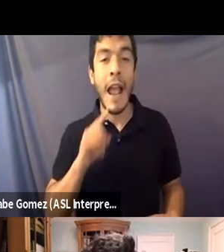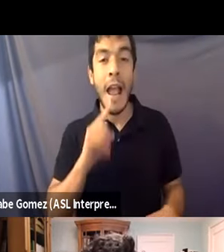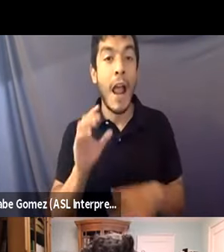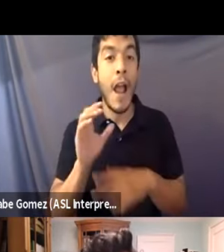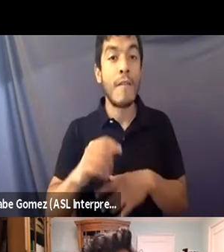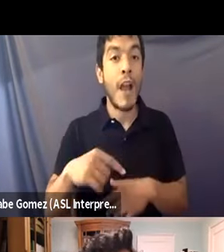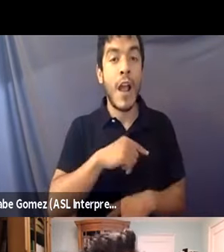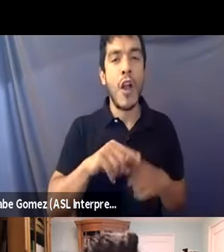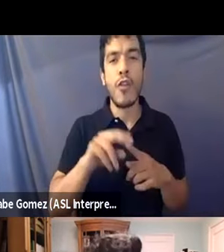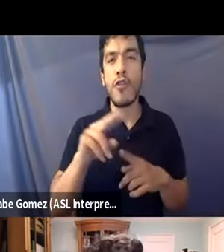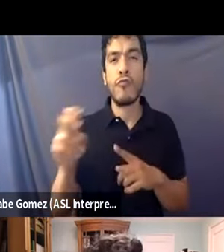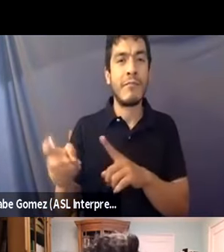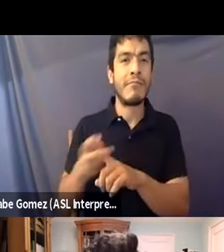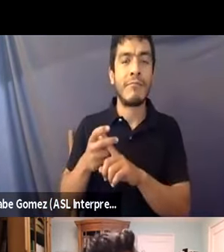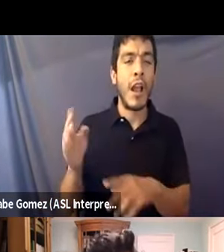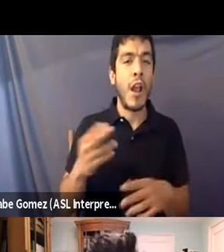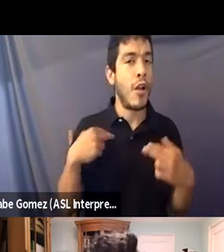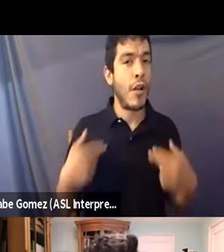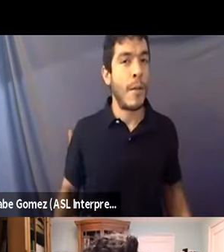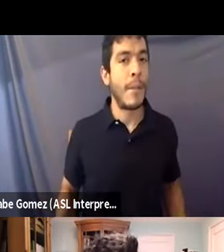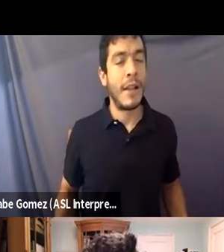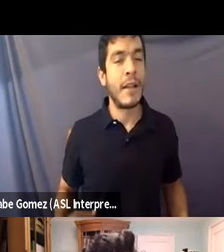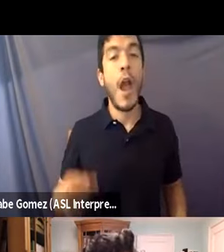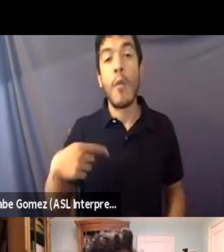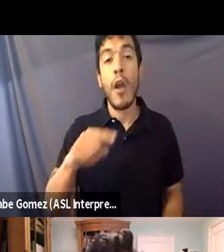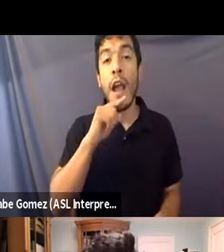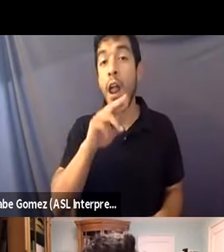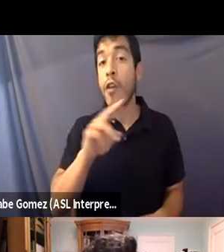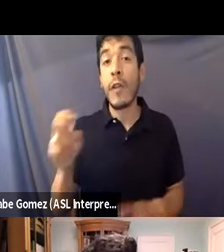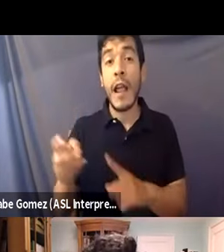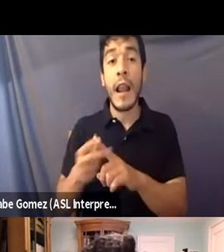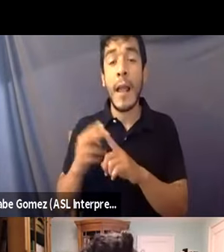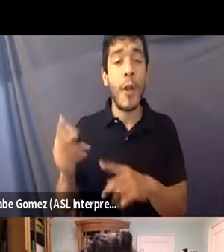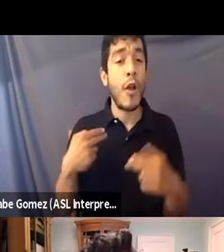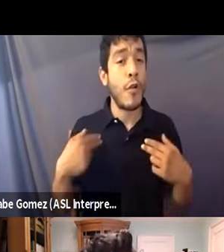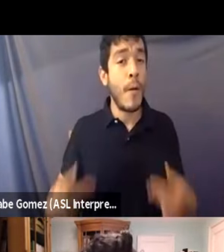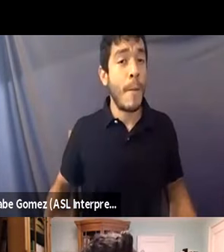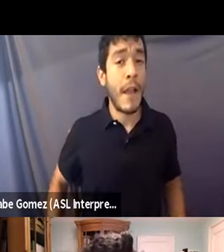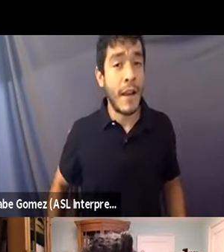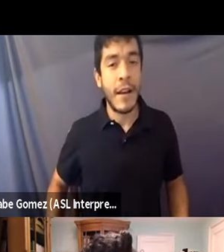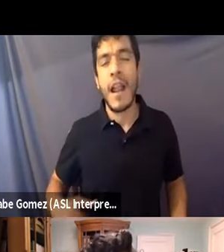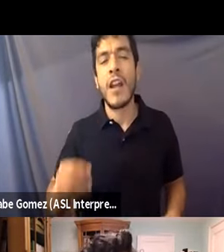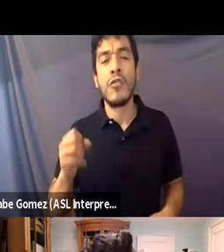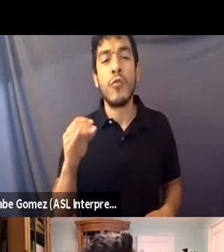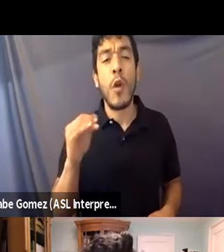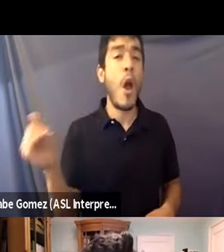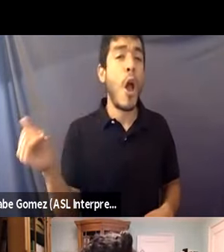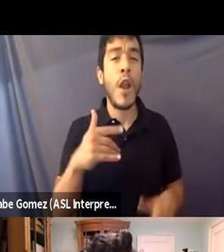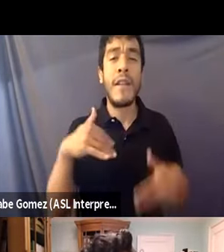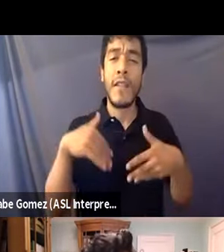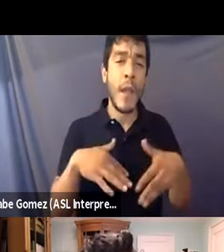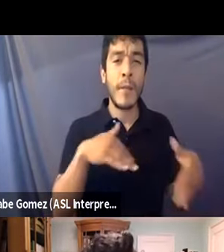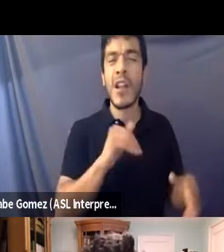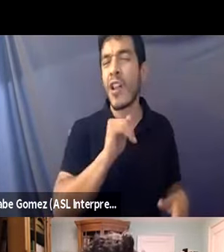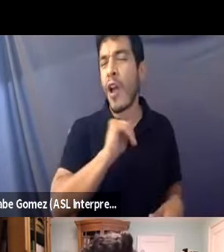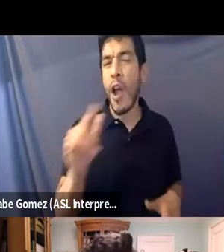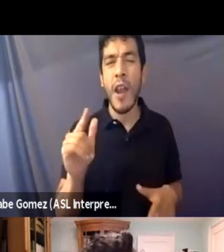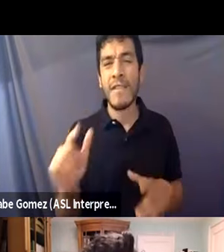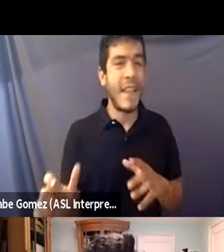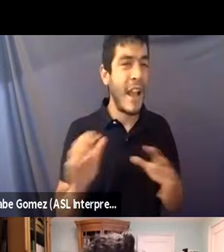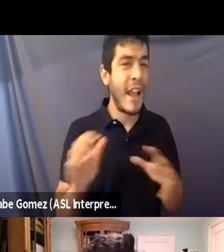humanity, that in fact, we're actually reclaiming our humanity. And so all of the marches I've been going to all of the actions, it